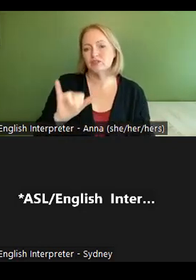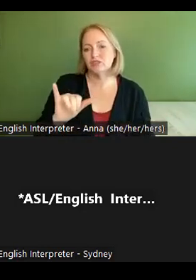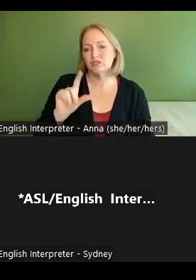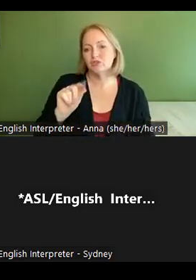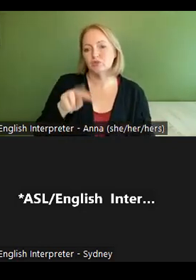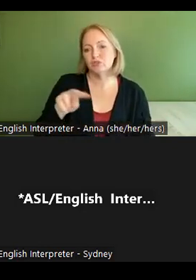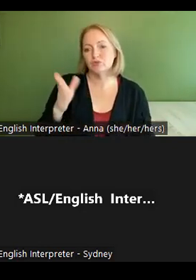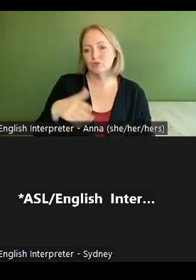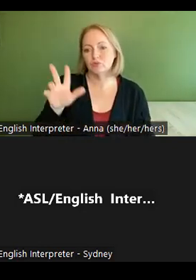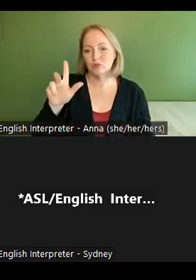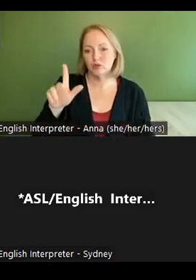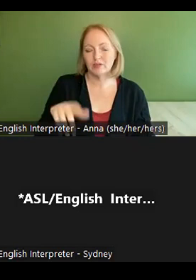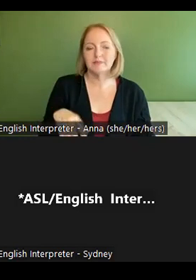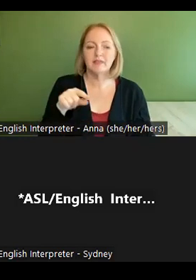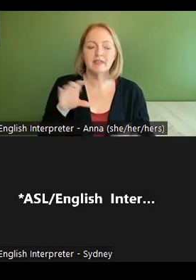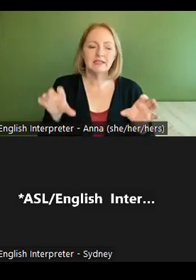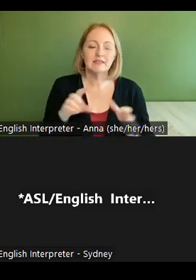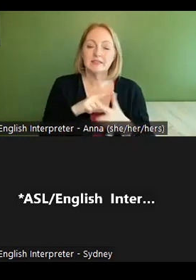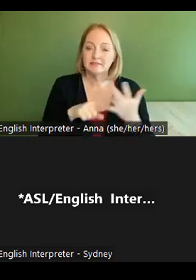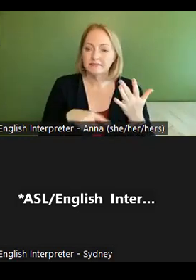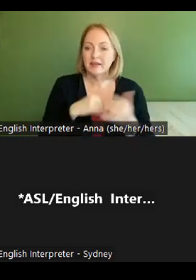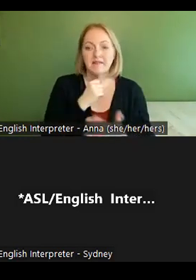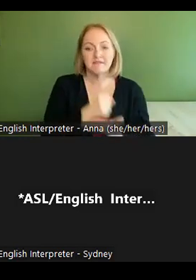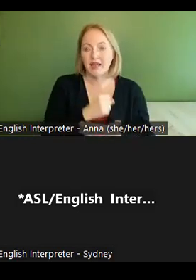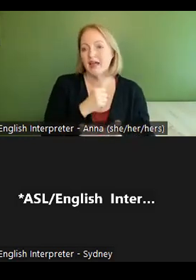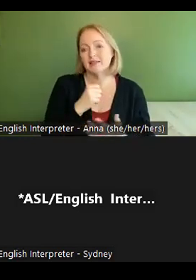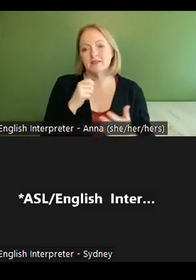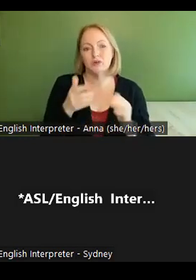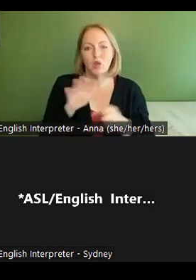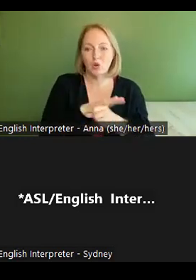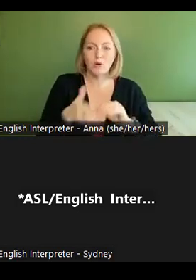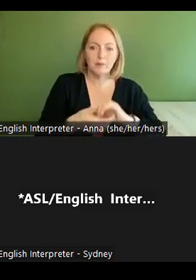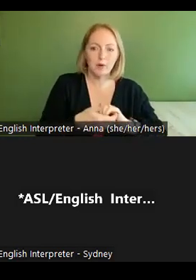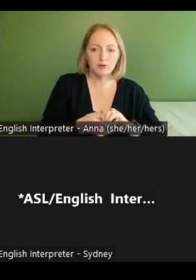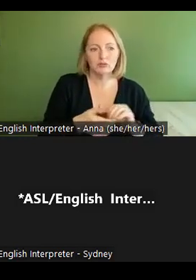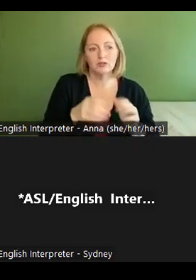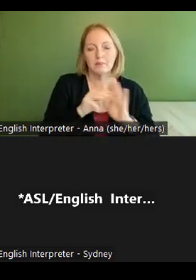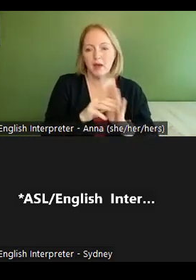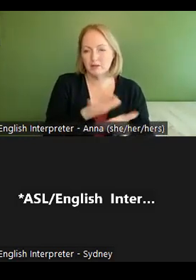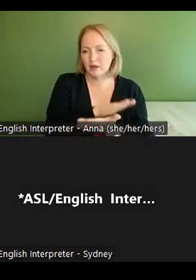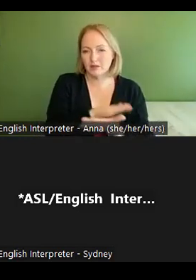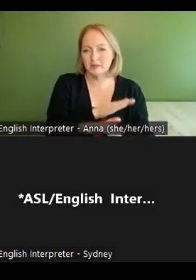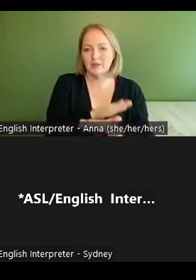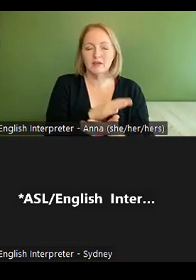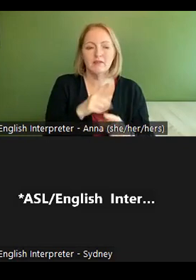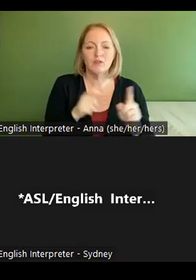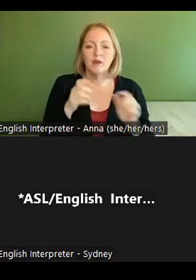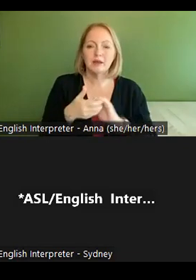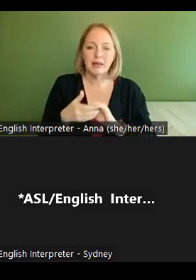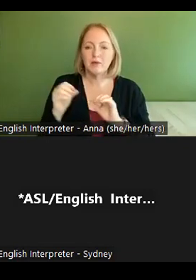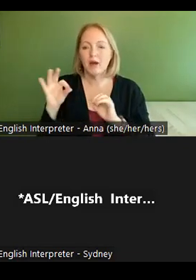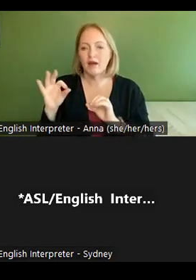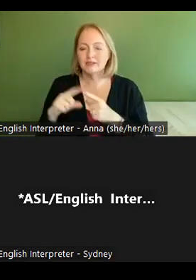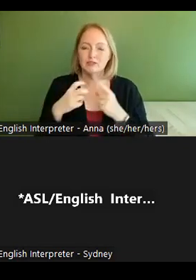22-23. These activities include finalizing the local partnership model document created by the Collab Office and the